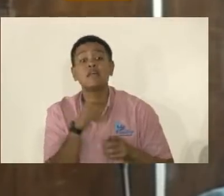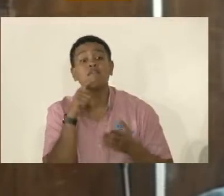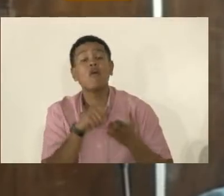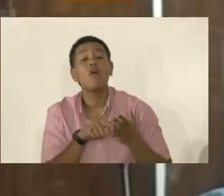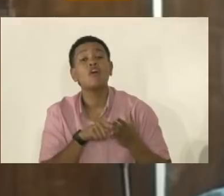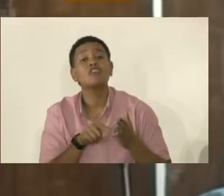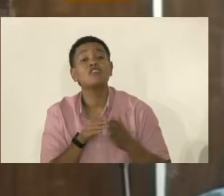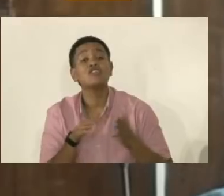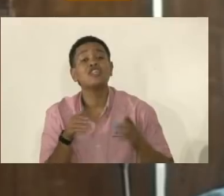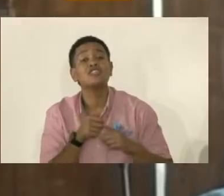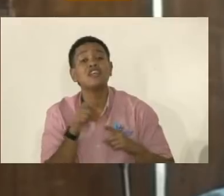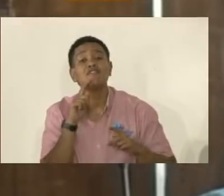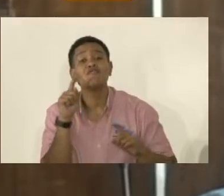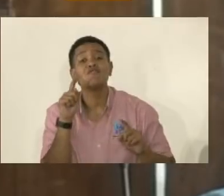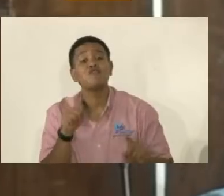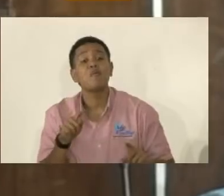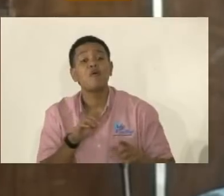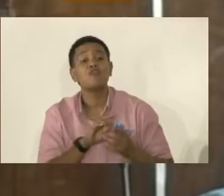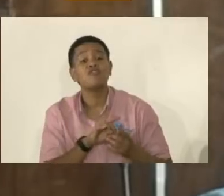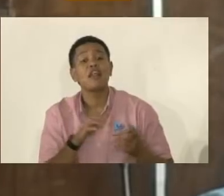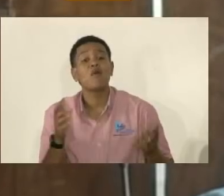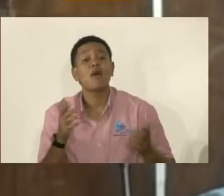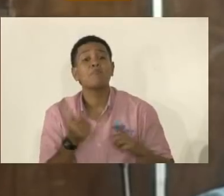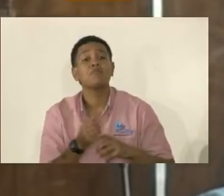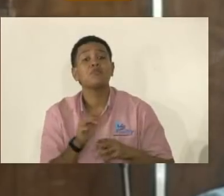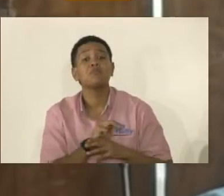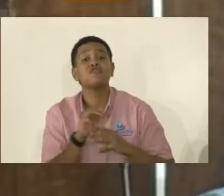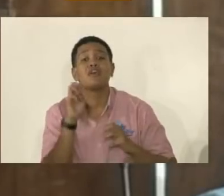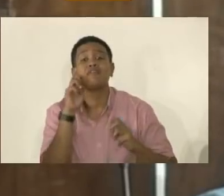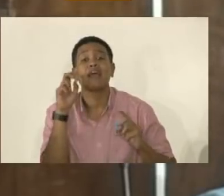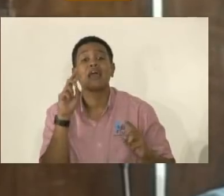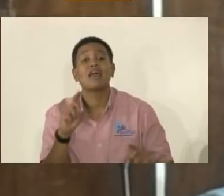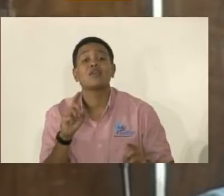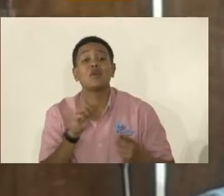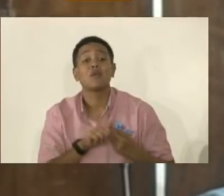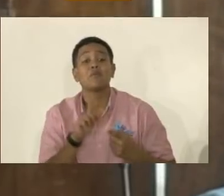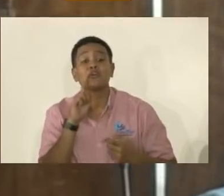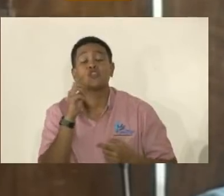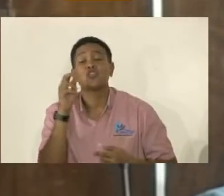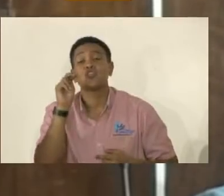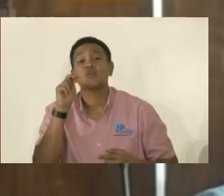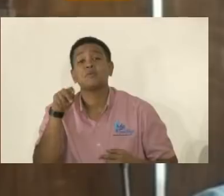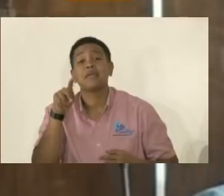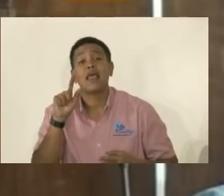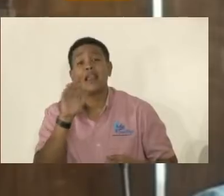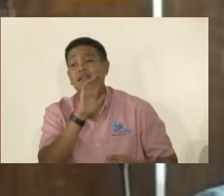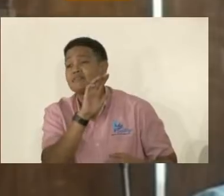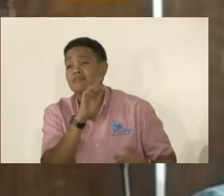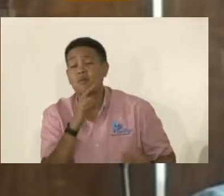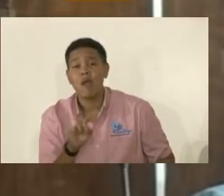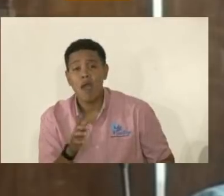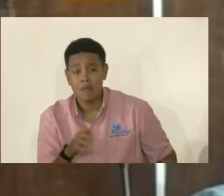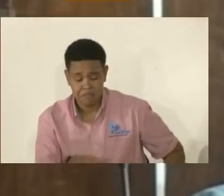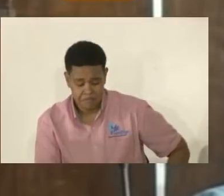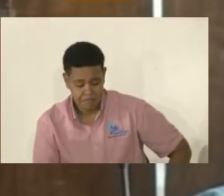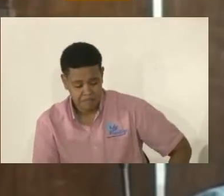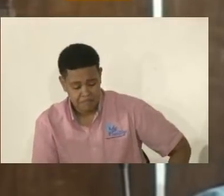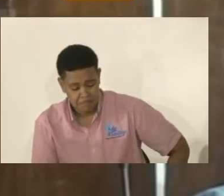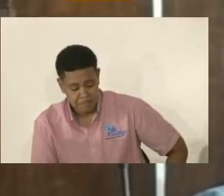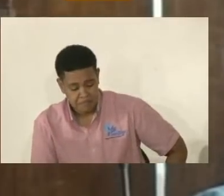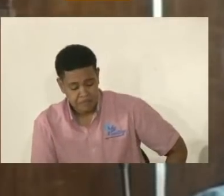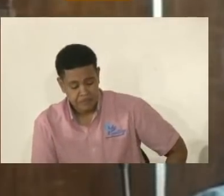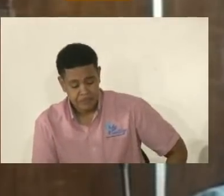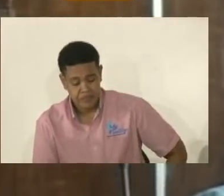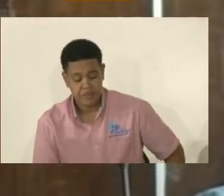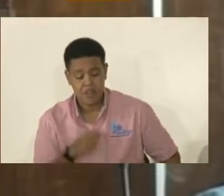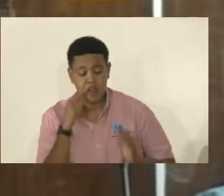General reported on the dealings between the Ministry of Education and Nutrition Products Limited. The Auditor